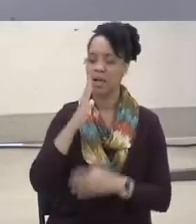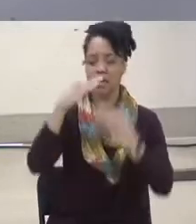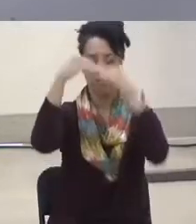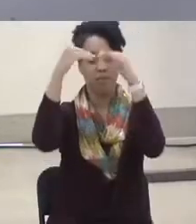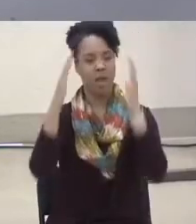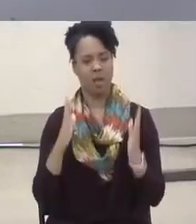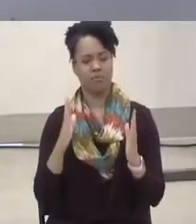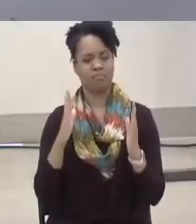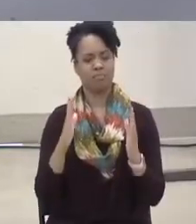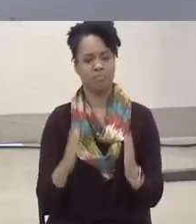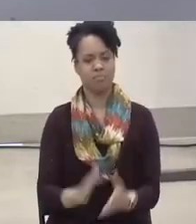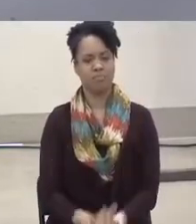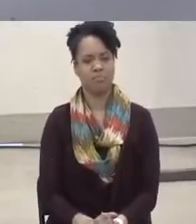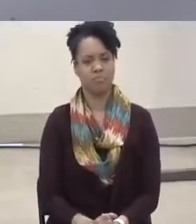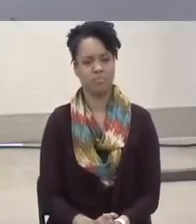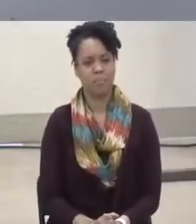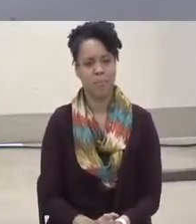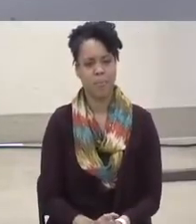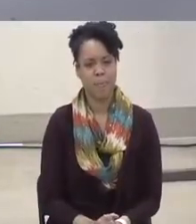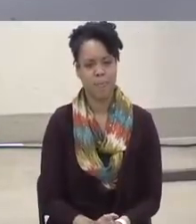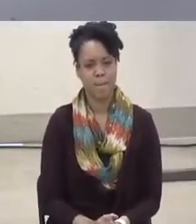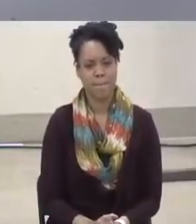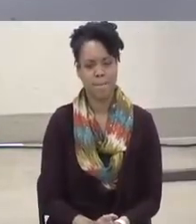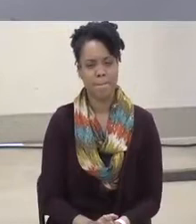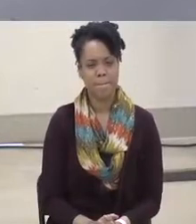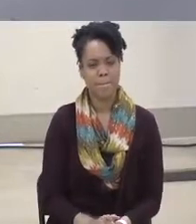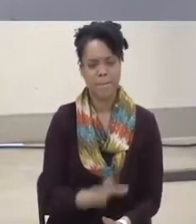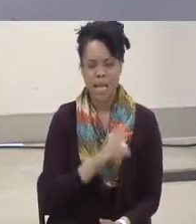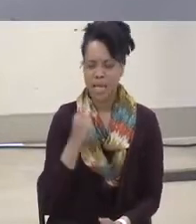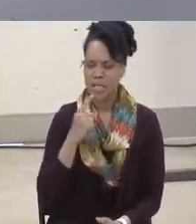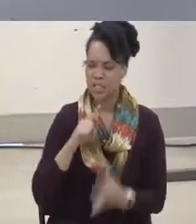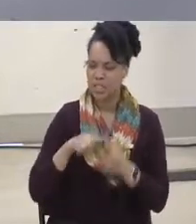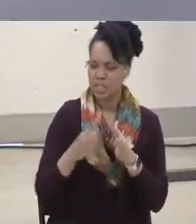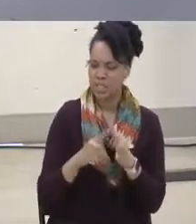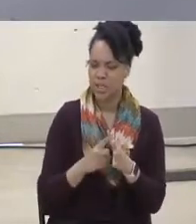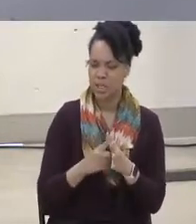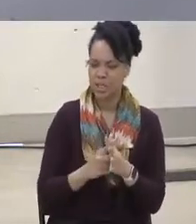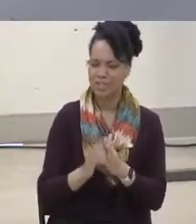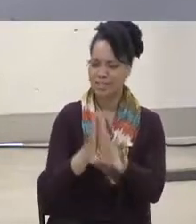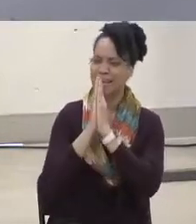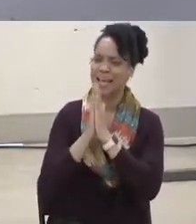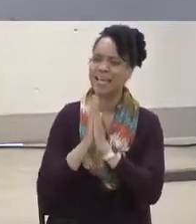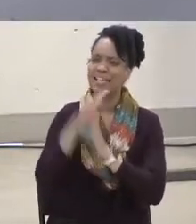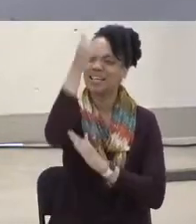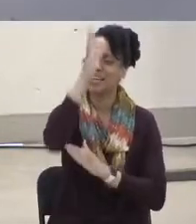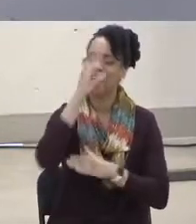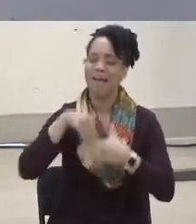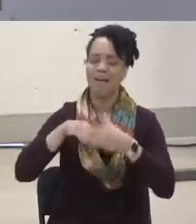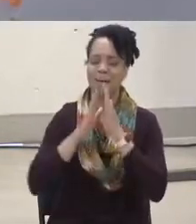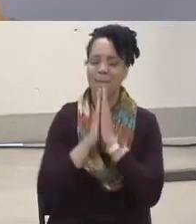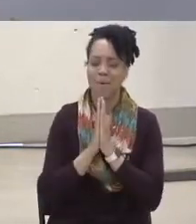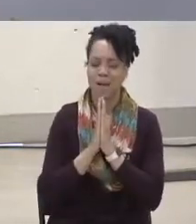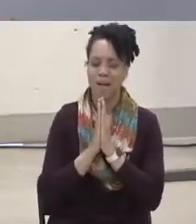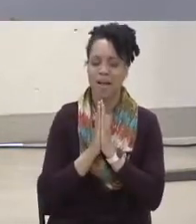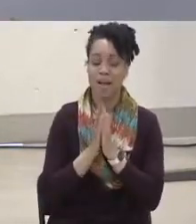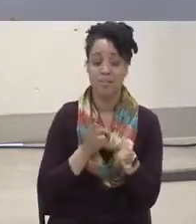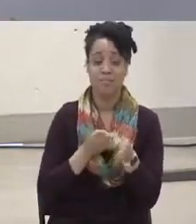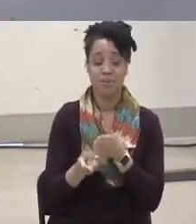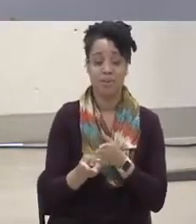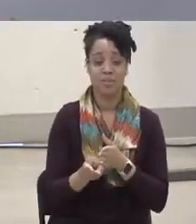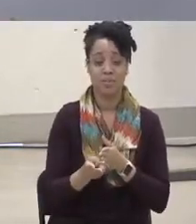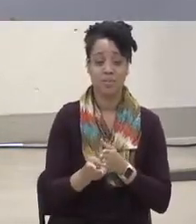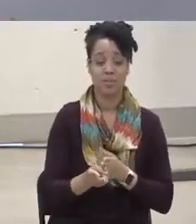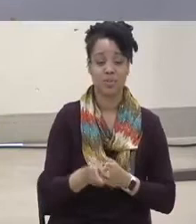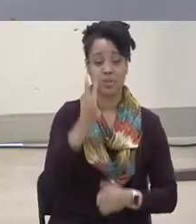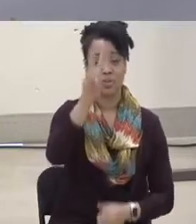él comienza a orarle al Dios de la casa And he starts asking God in prayer in verse 24, y comienza a